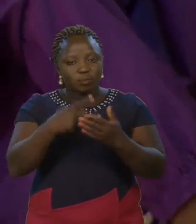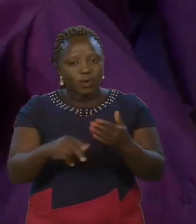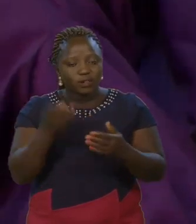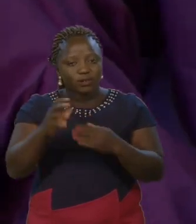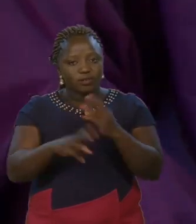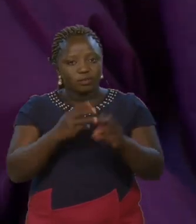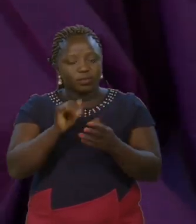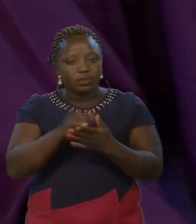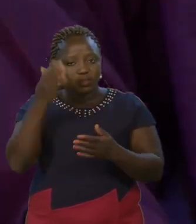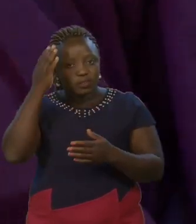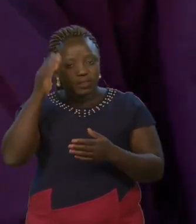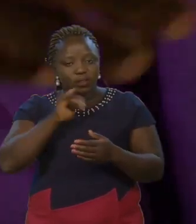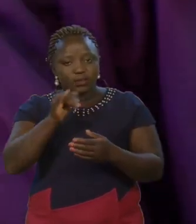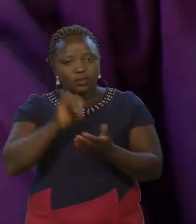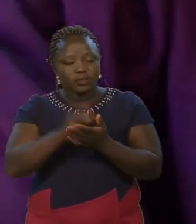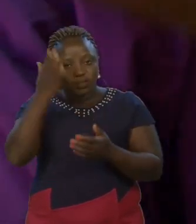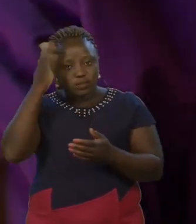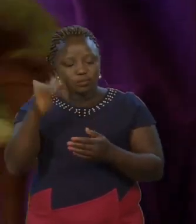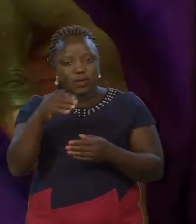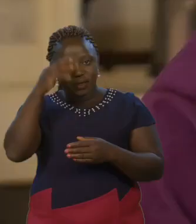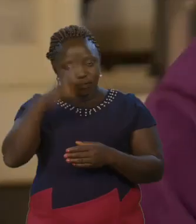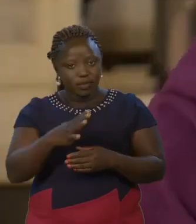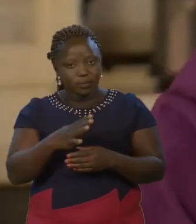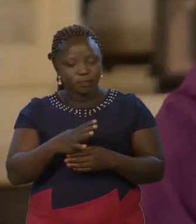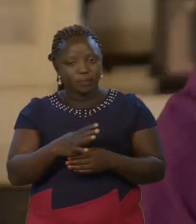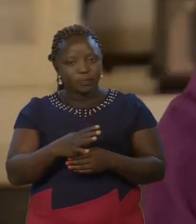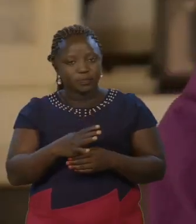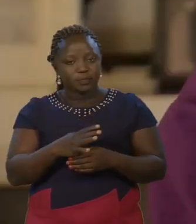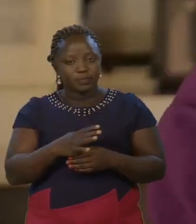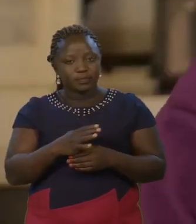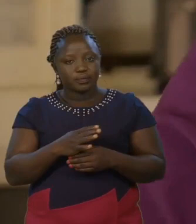men, as she appreciates the federal government.